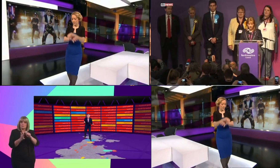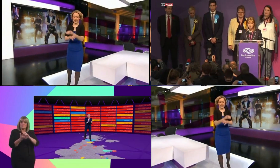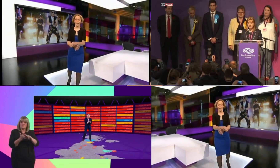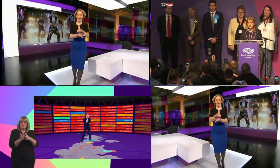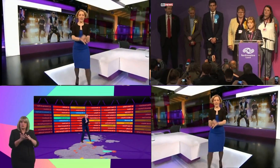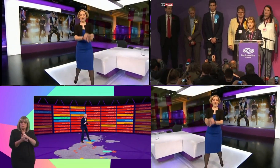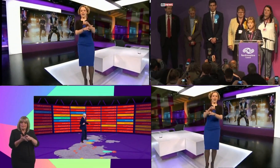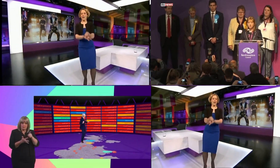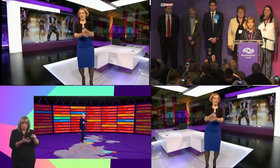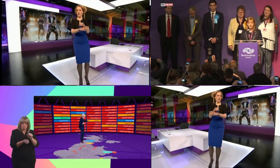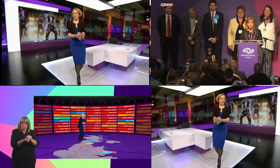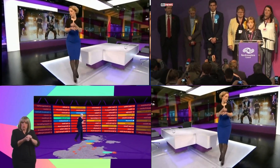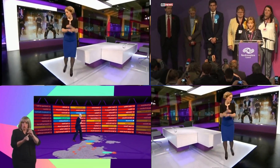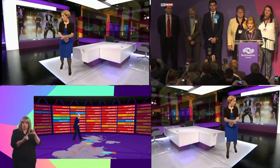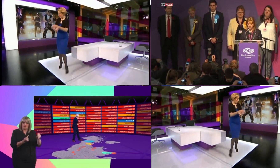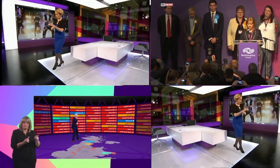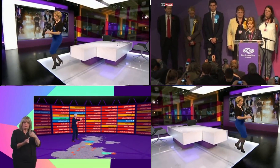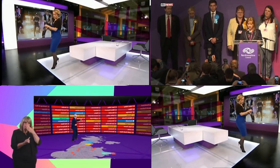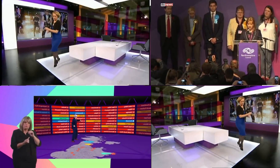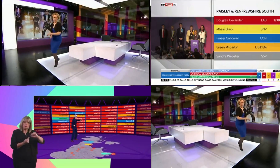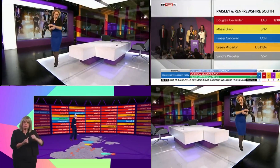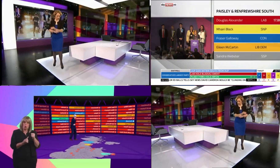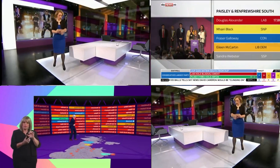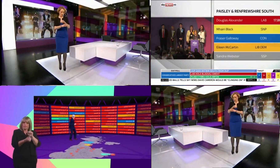Black, Scottish National Party,